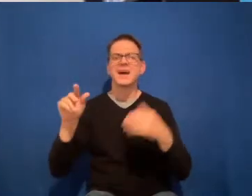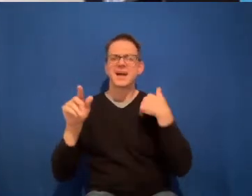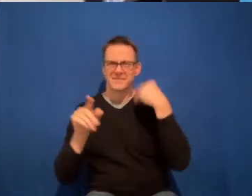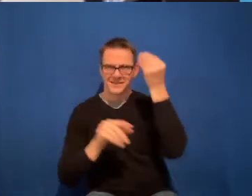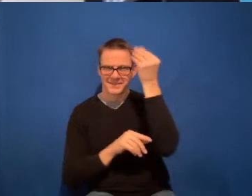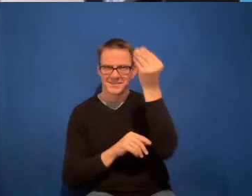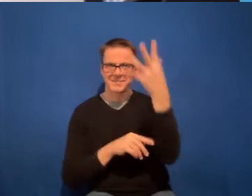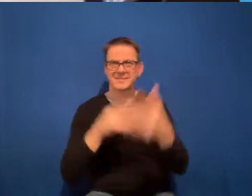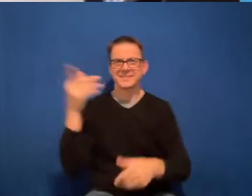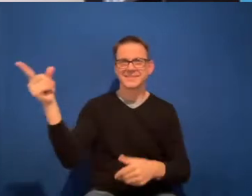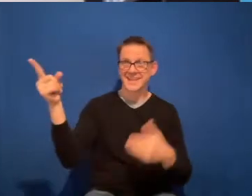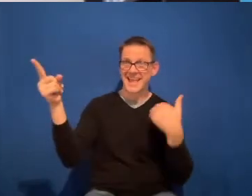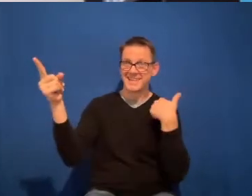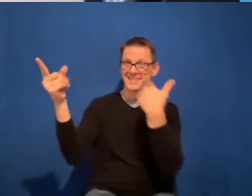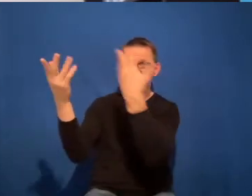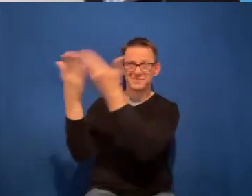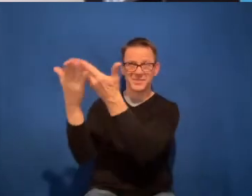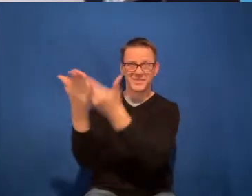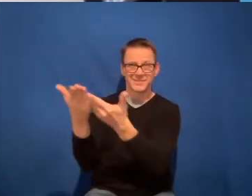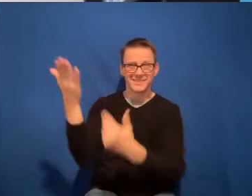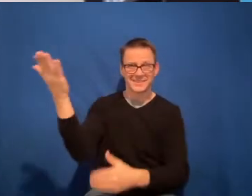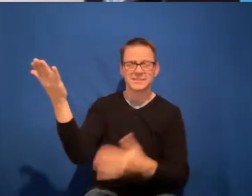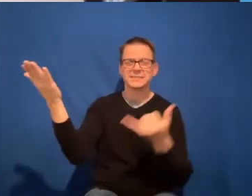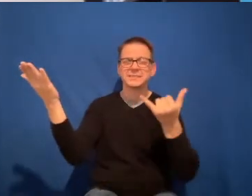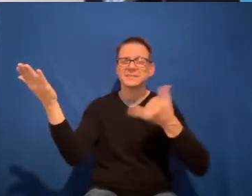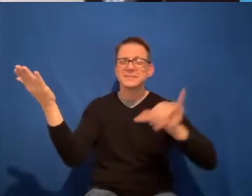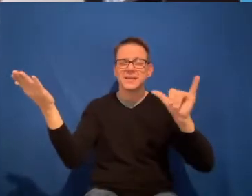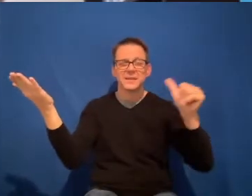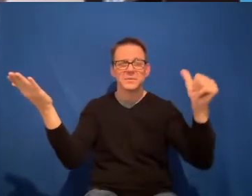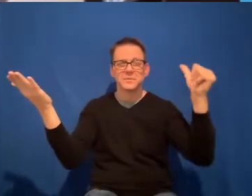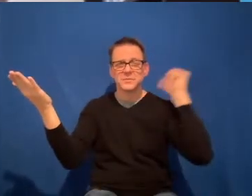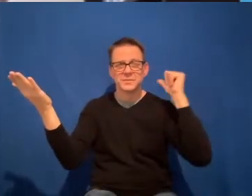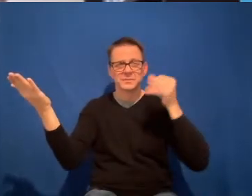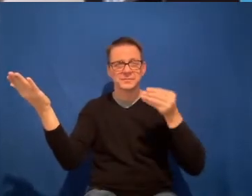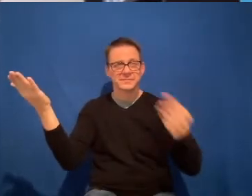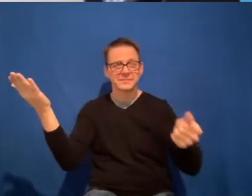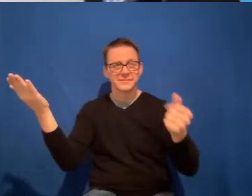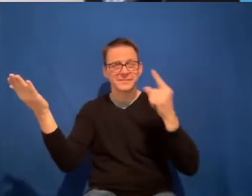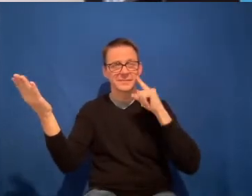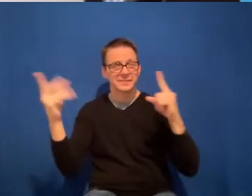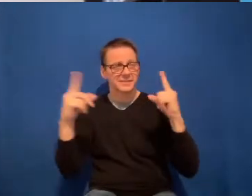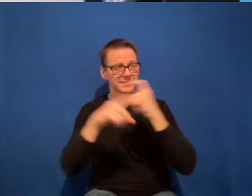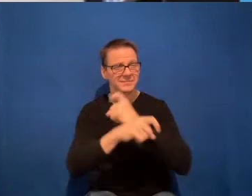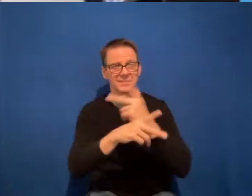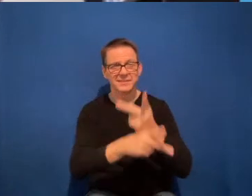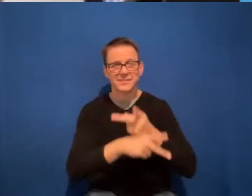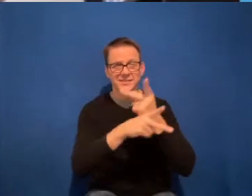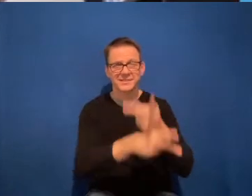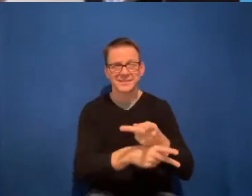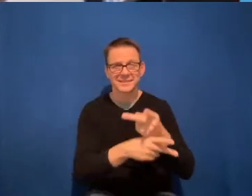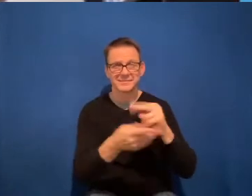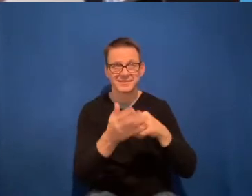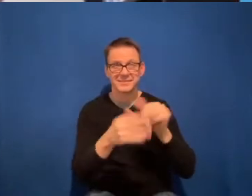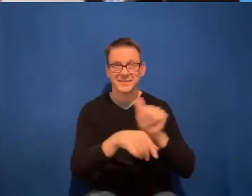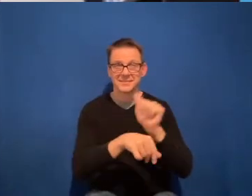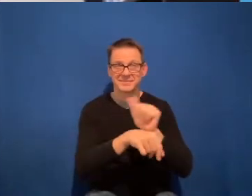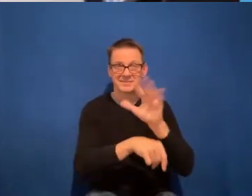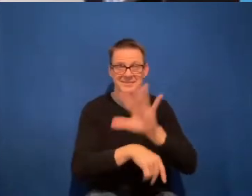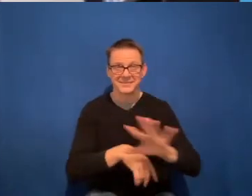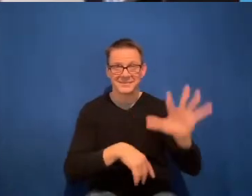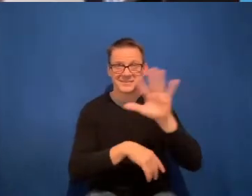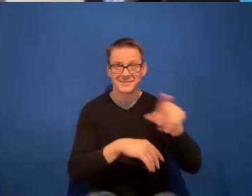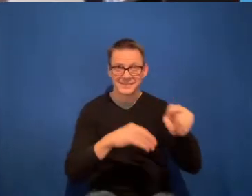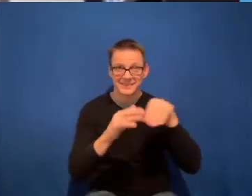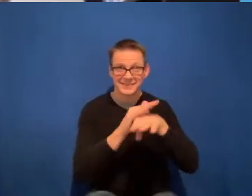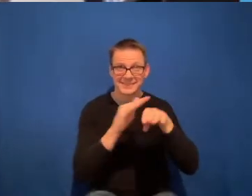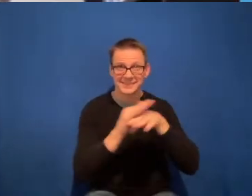is not paying for complex care, which is hurting Albertans' access to the care they need. And I'm a patient. I was